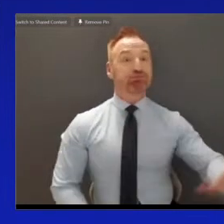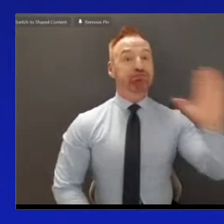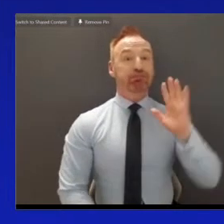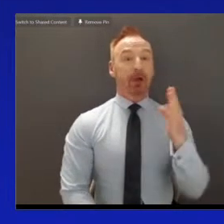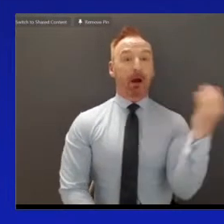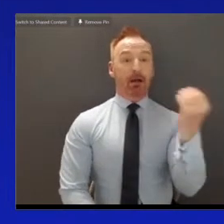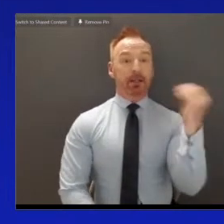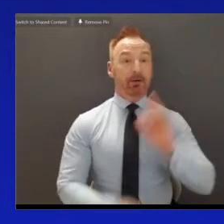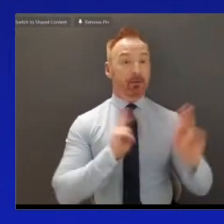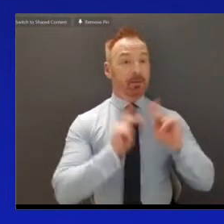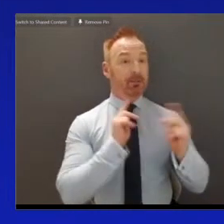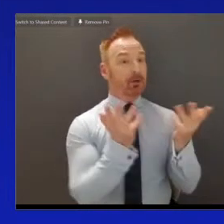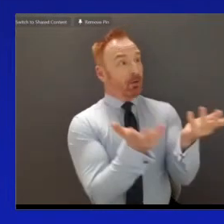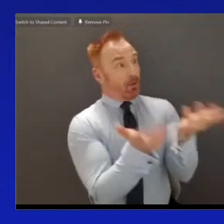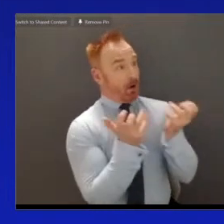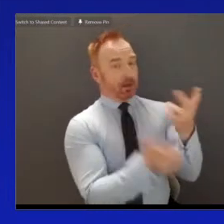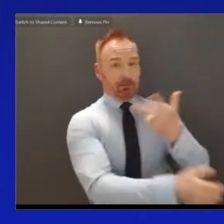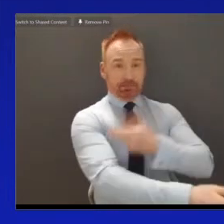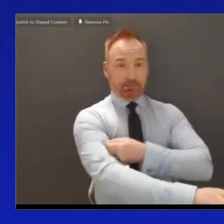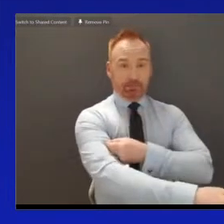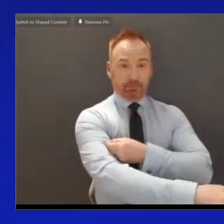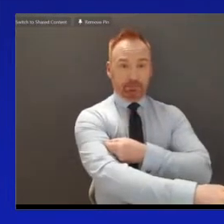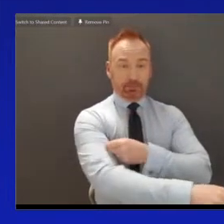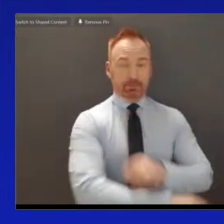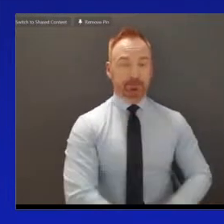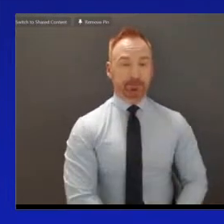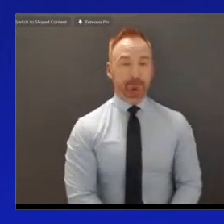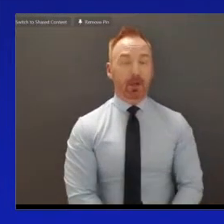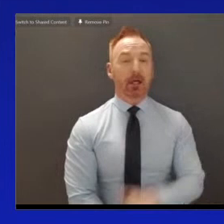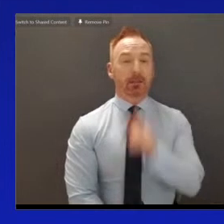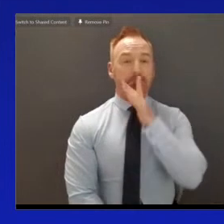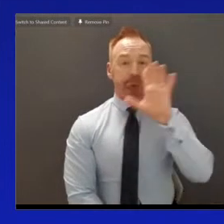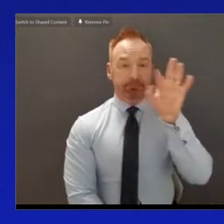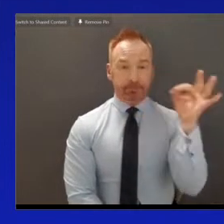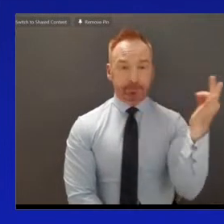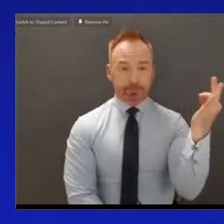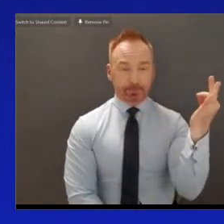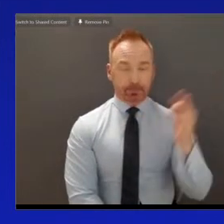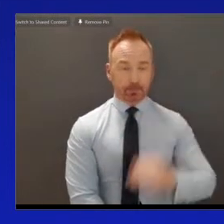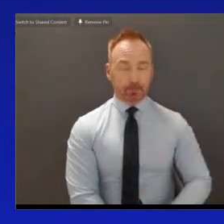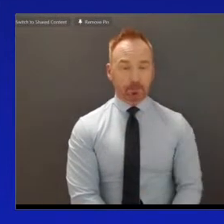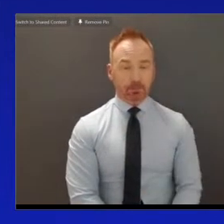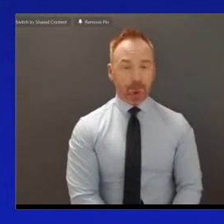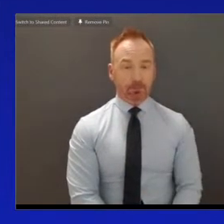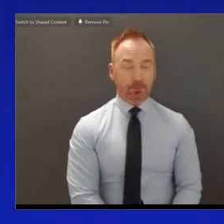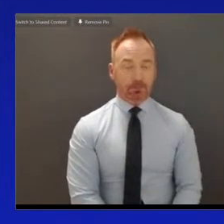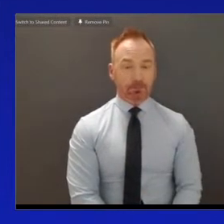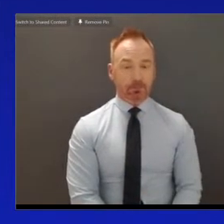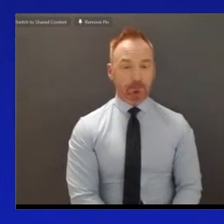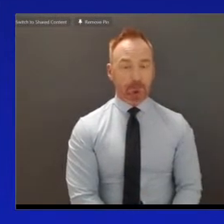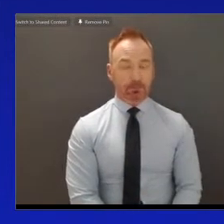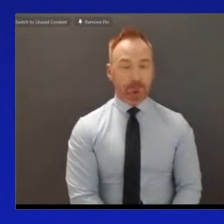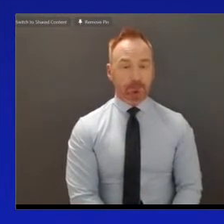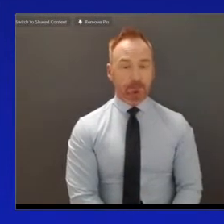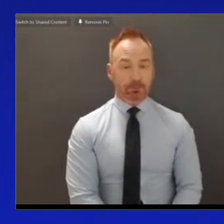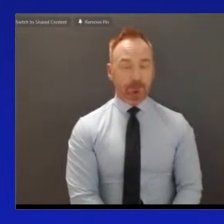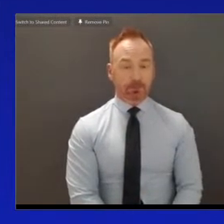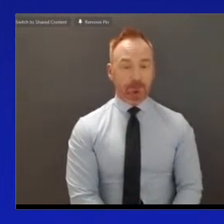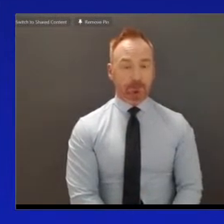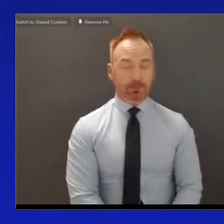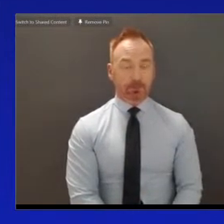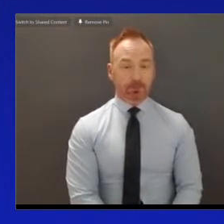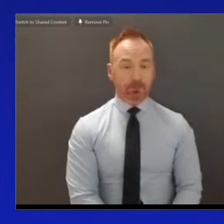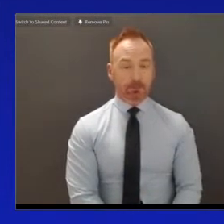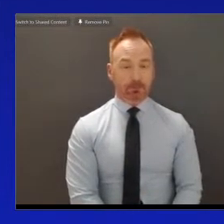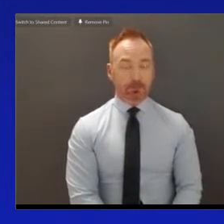and eligible to be immunized. Le gouvernement provincial estime que la 3e phase de distribution des vaccins pourrait